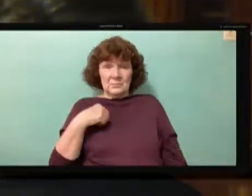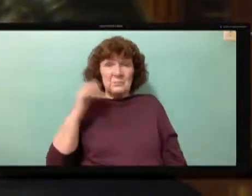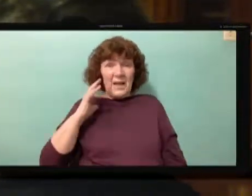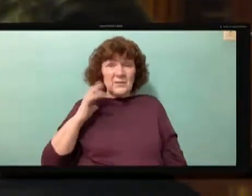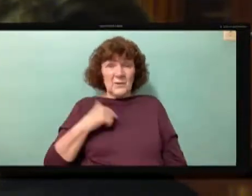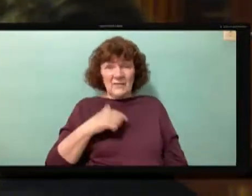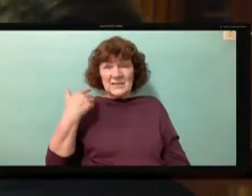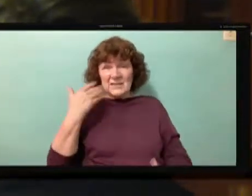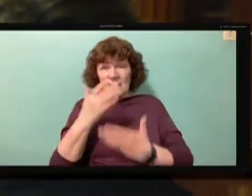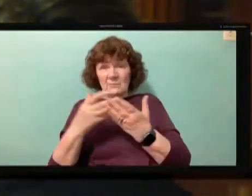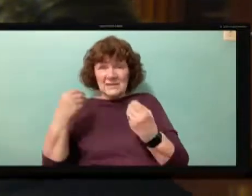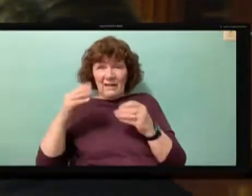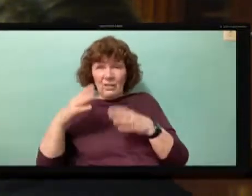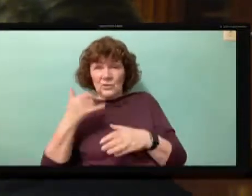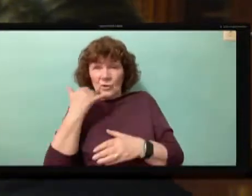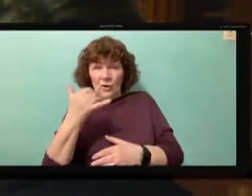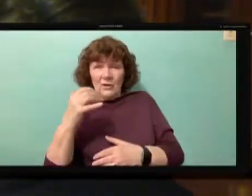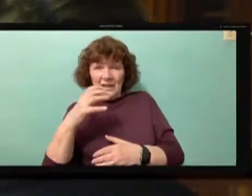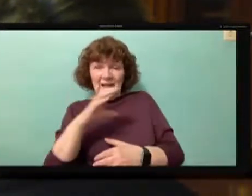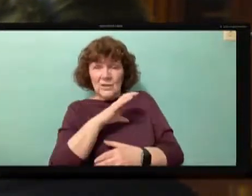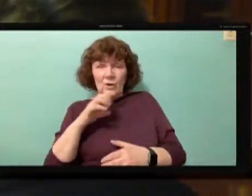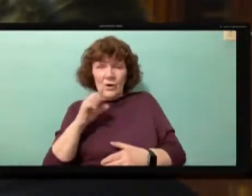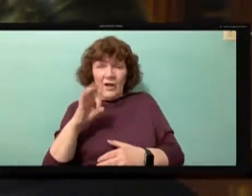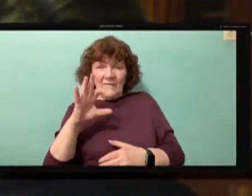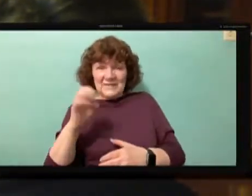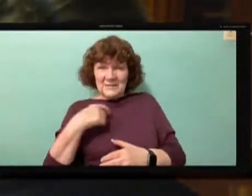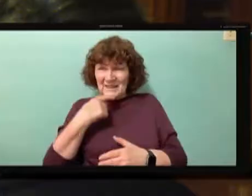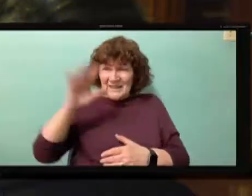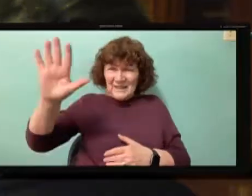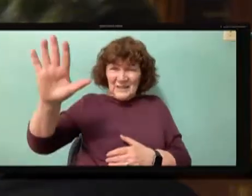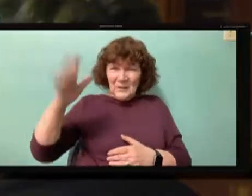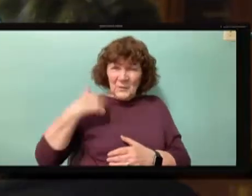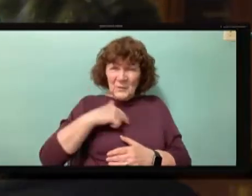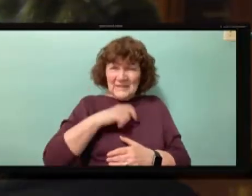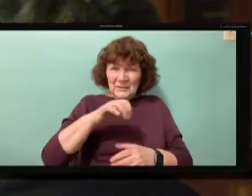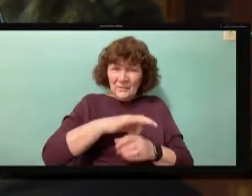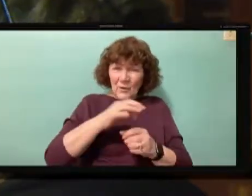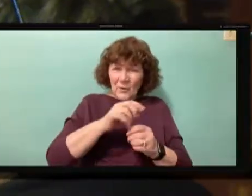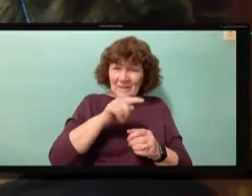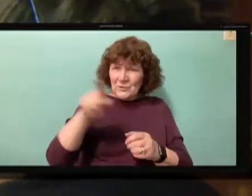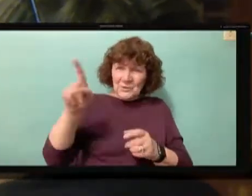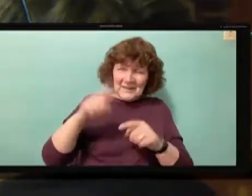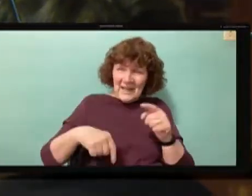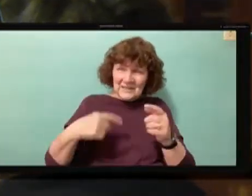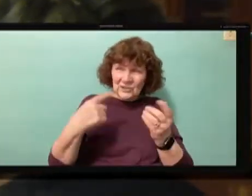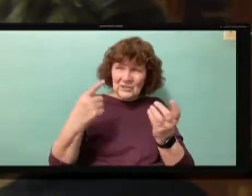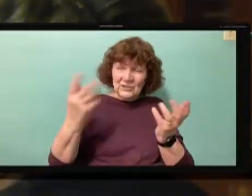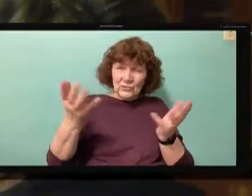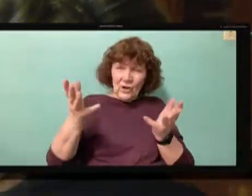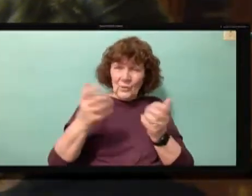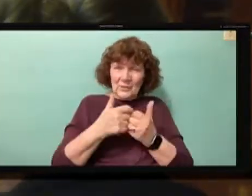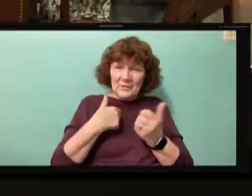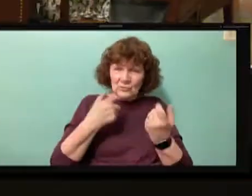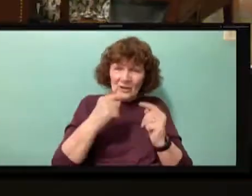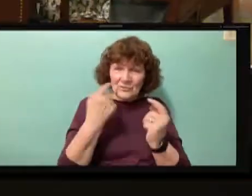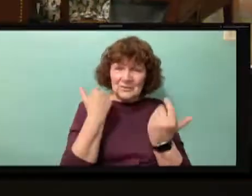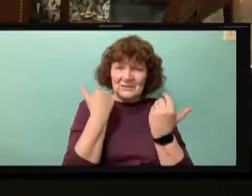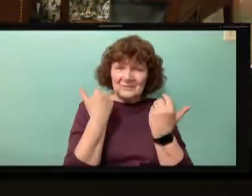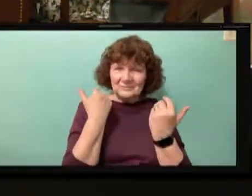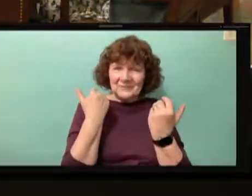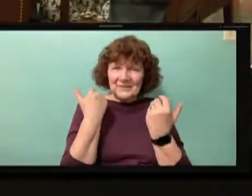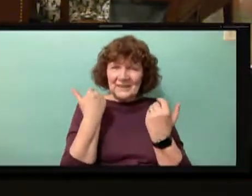say, hey, we have to vote on this. You can't talk to me. You know, they're trying to. I think just to clarify that, and this was a recent change.